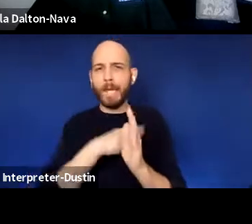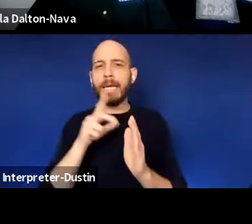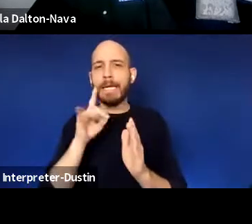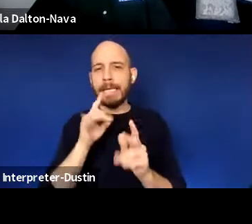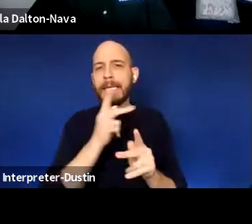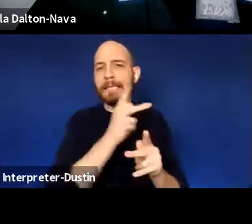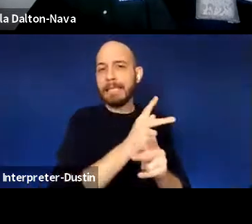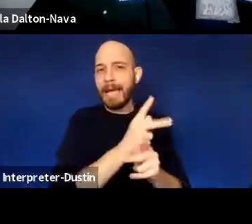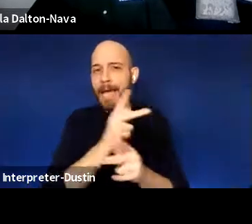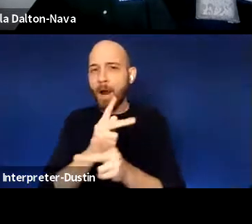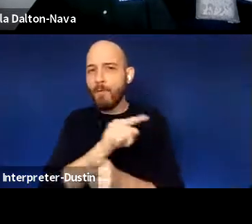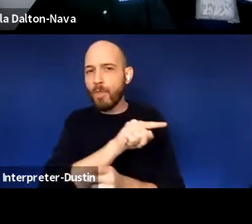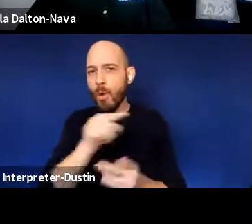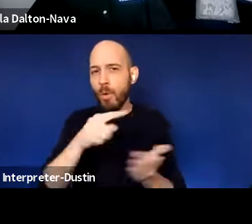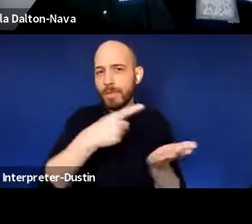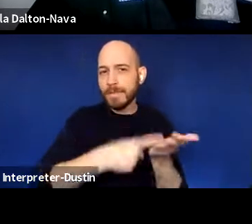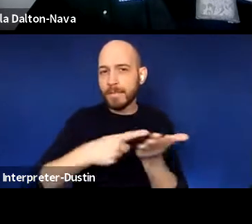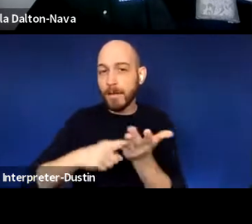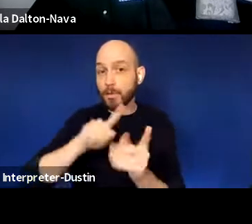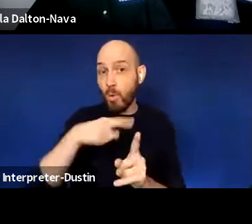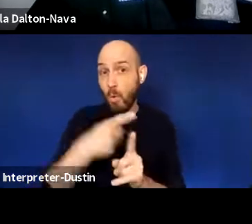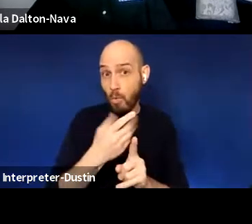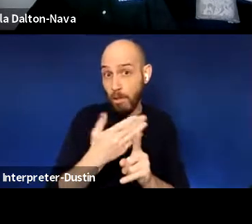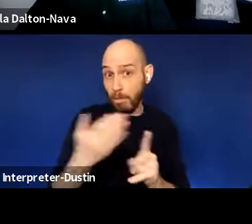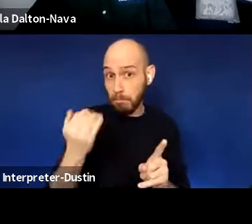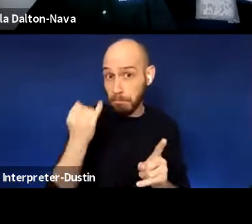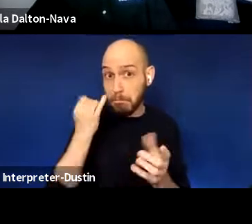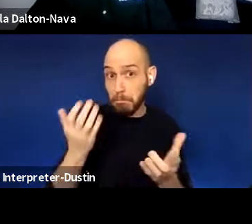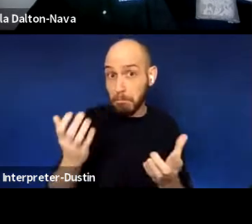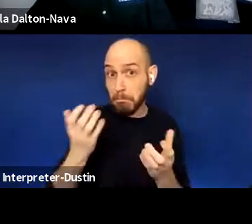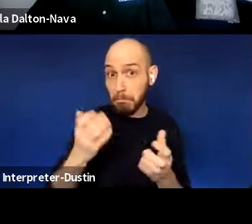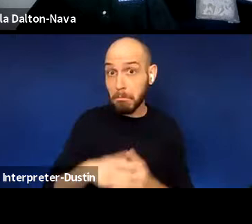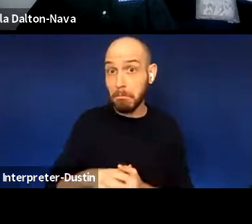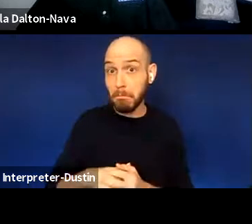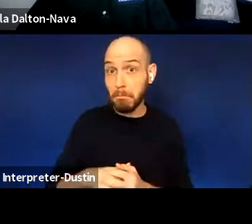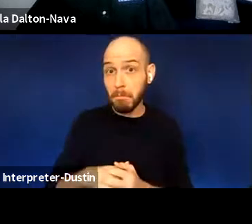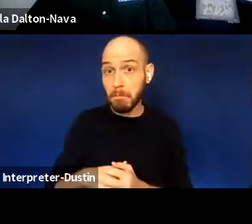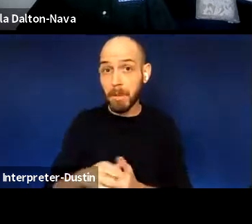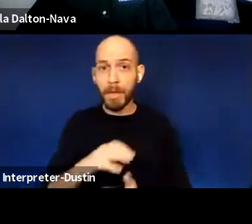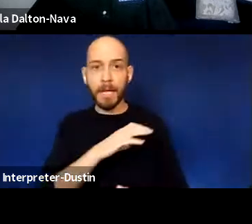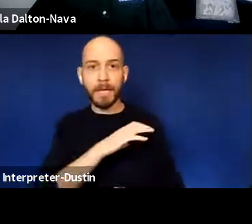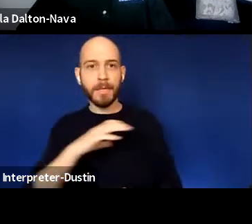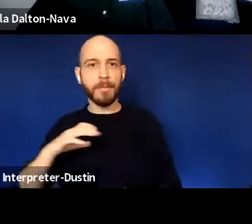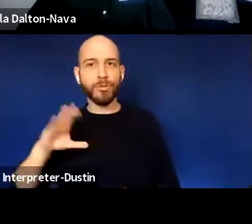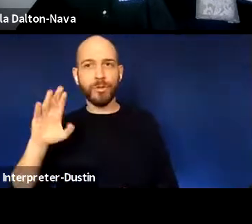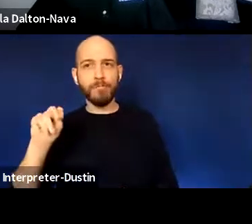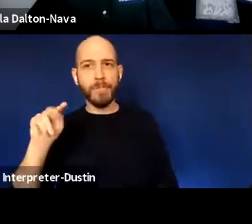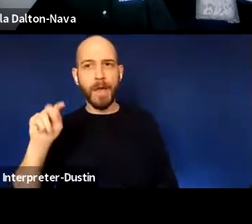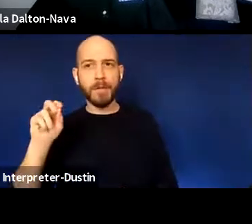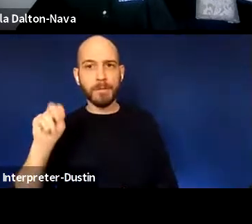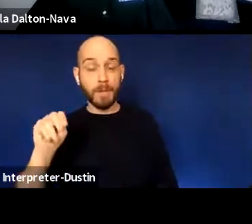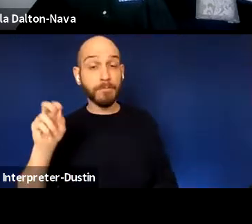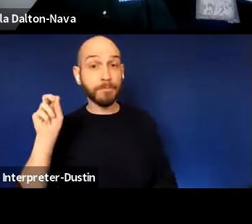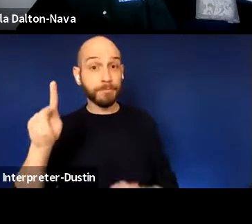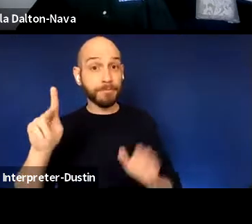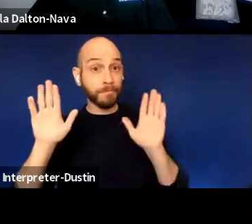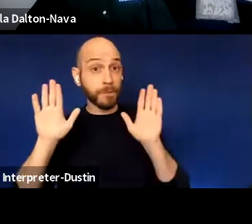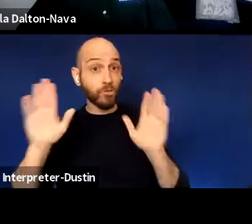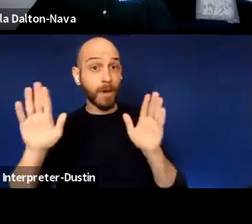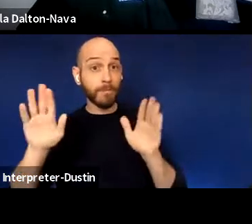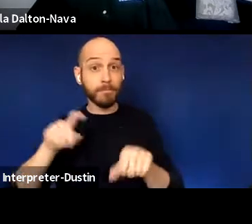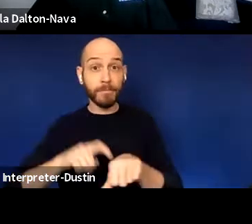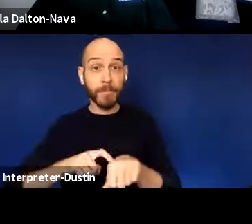desire. Sure, that would be great. Okay, then at 11:15, we will call the